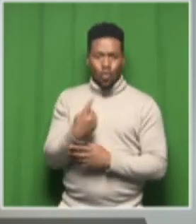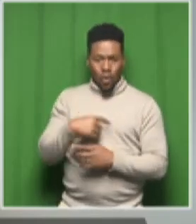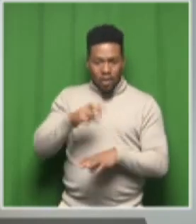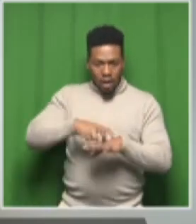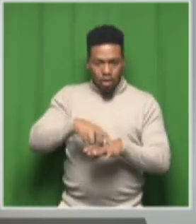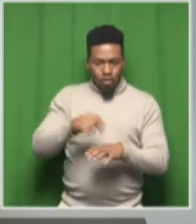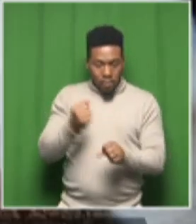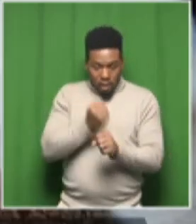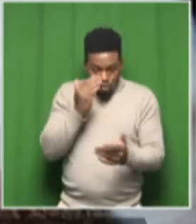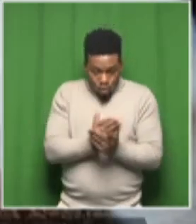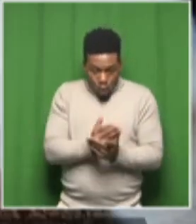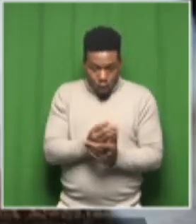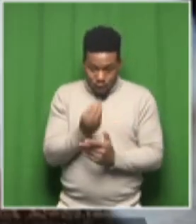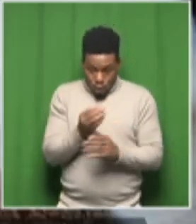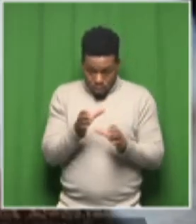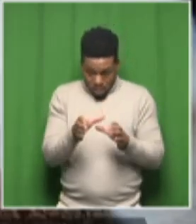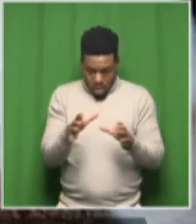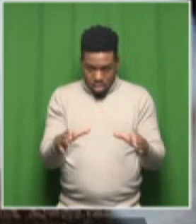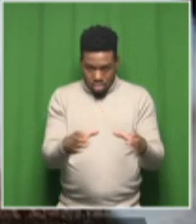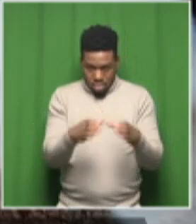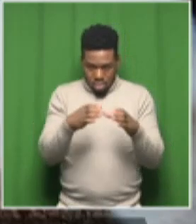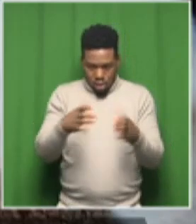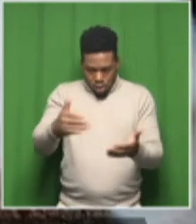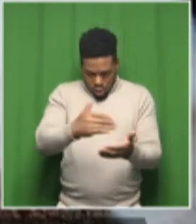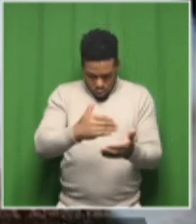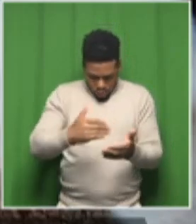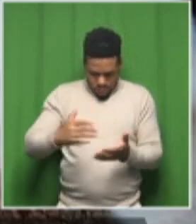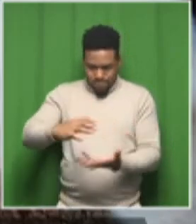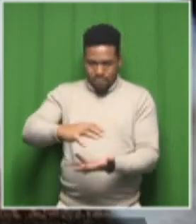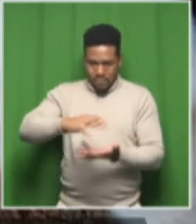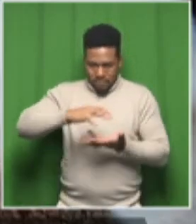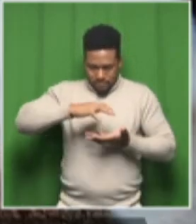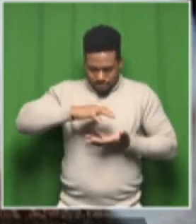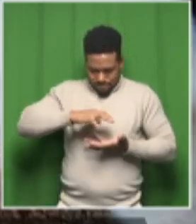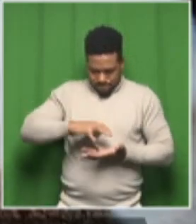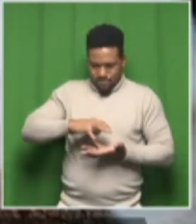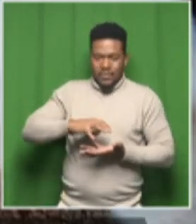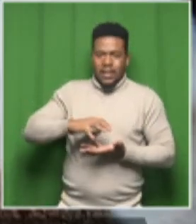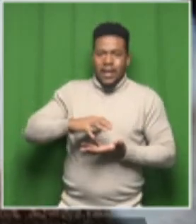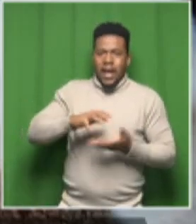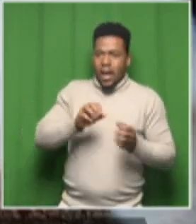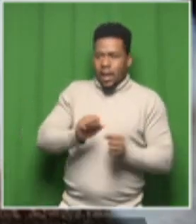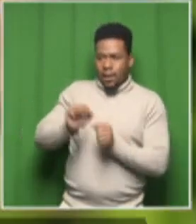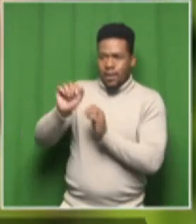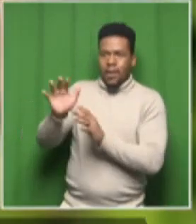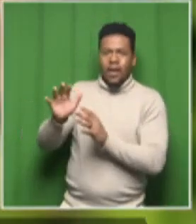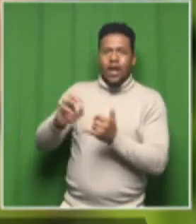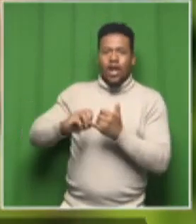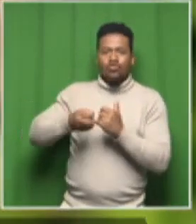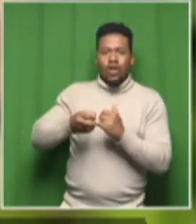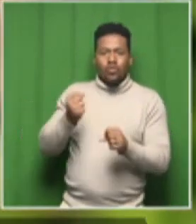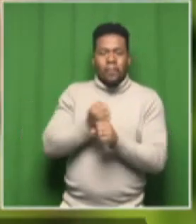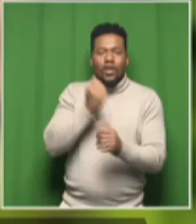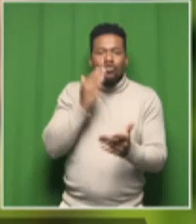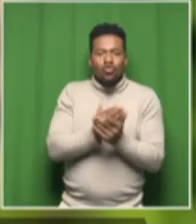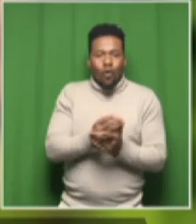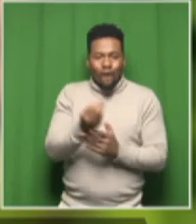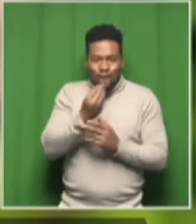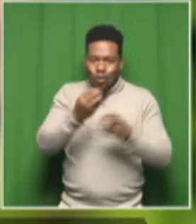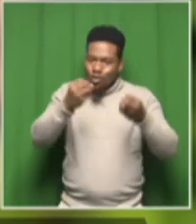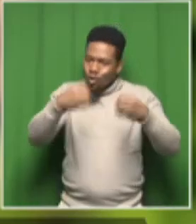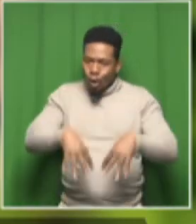sure that we are able to recover that food so that we can reduce the impact of food loss and waste on the environment,